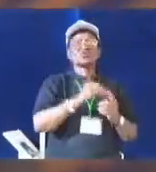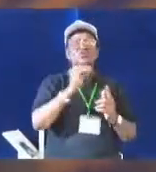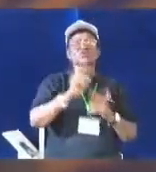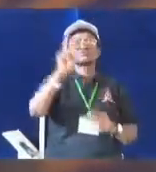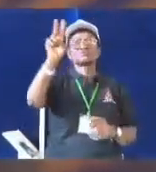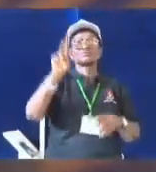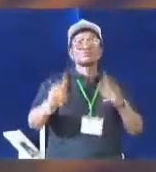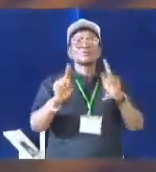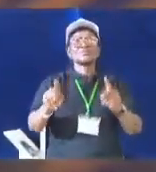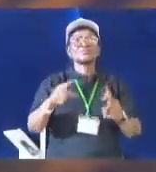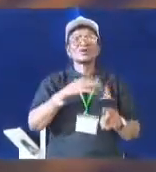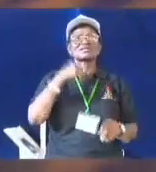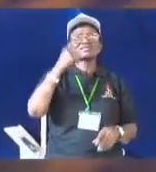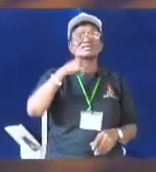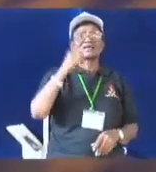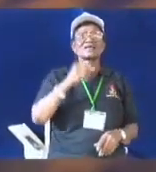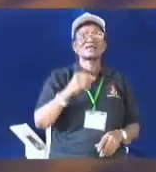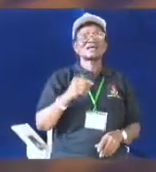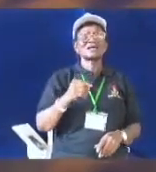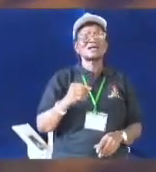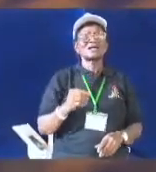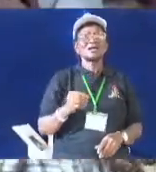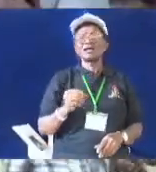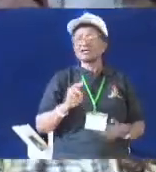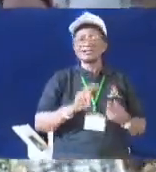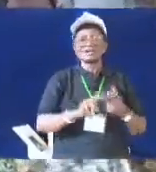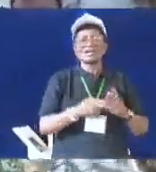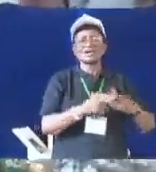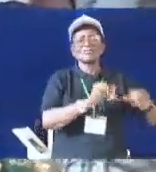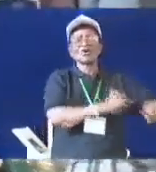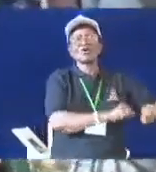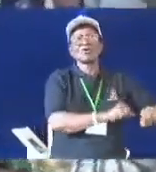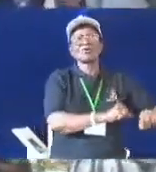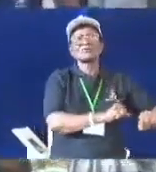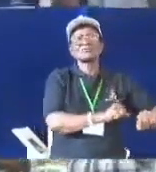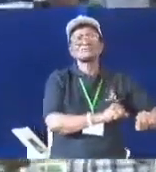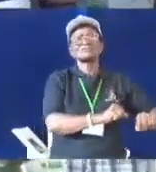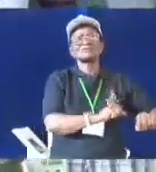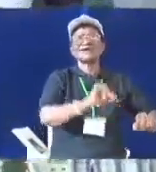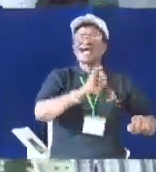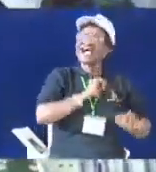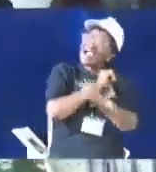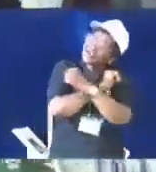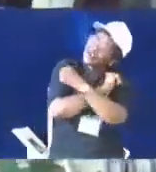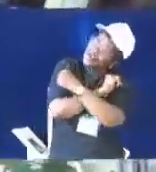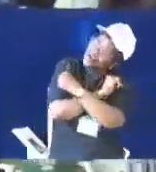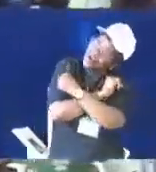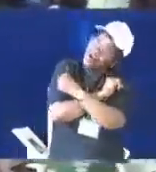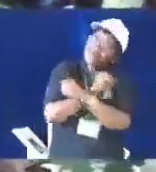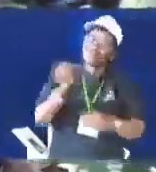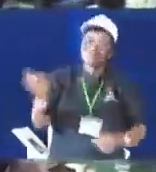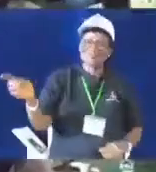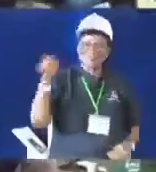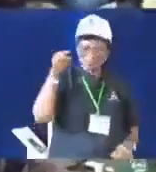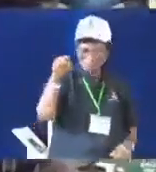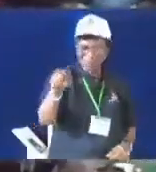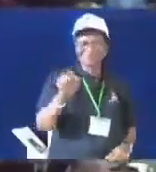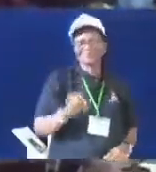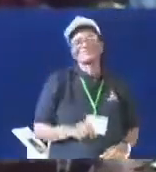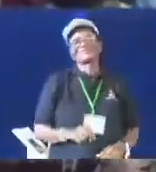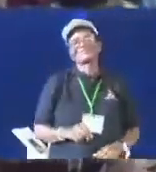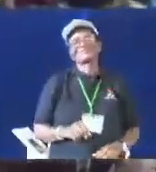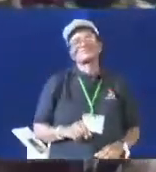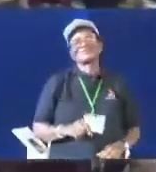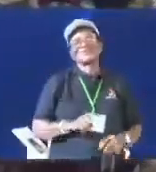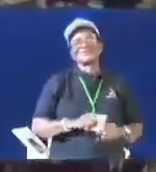and say, neighbor, I love you. But